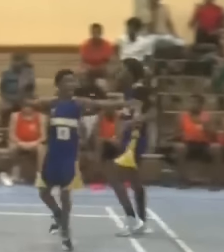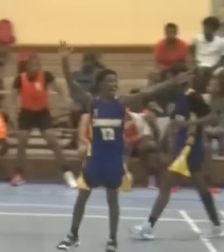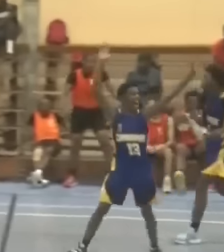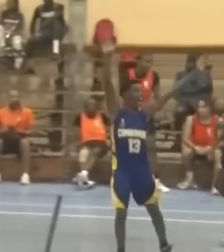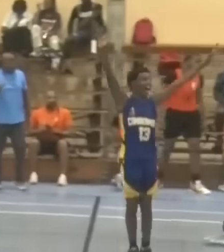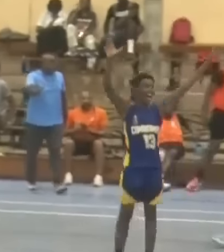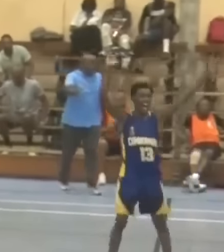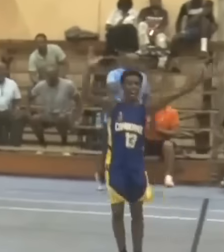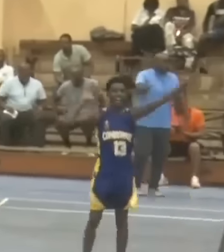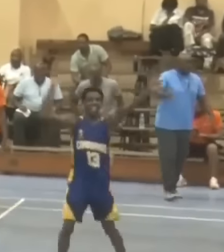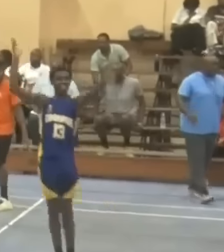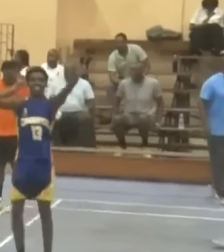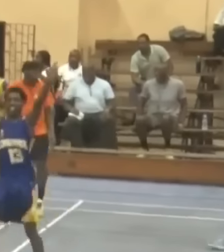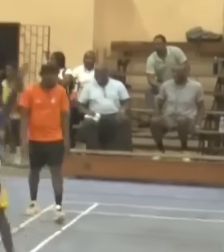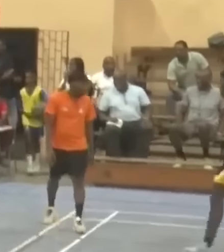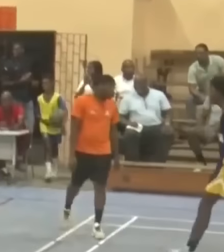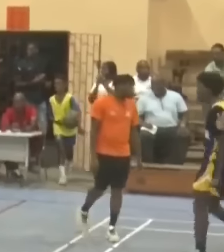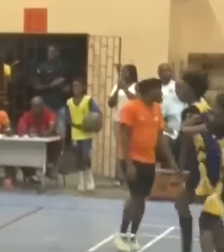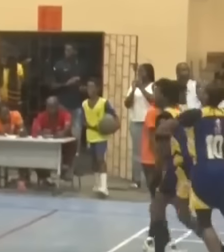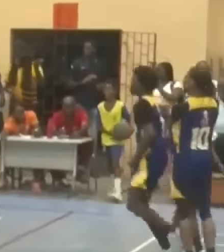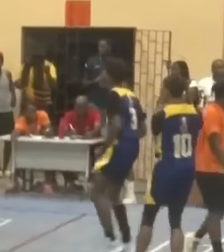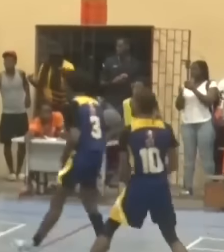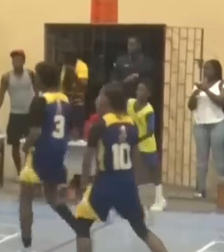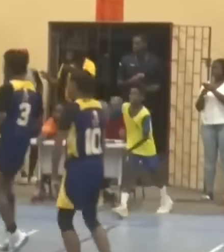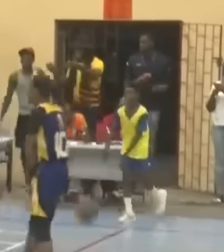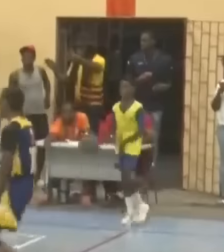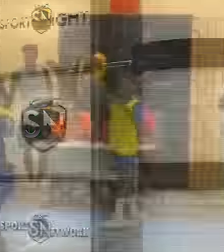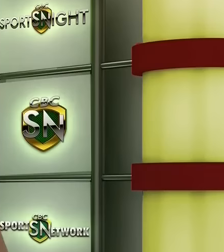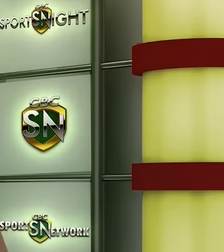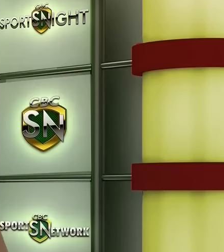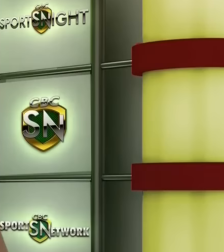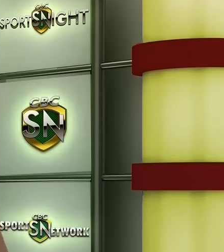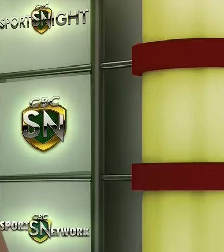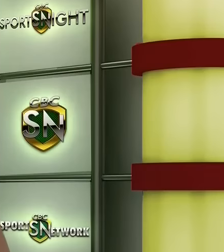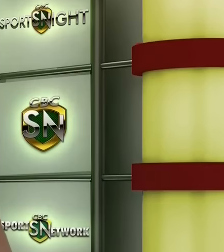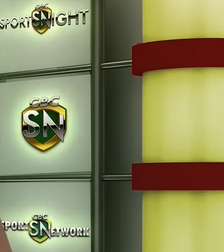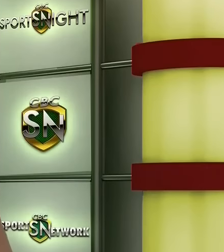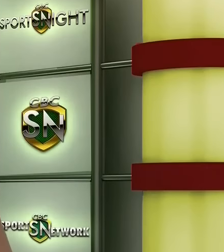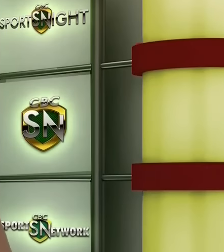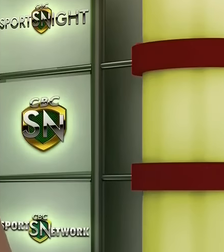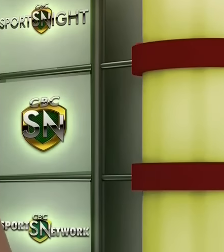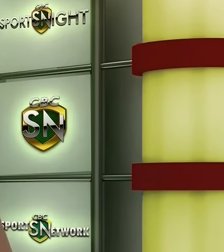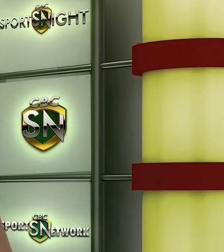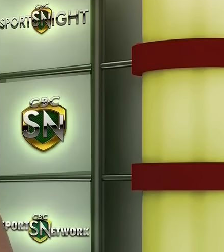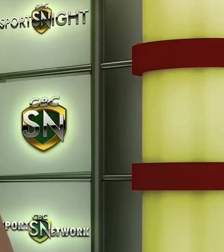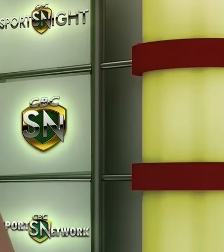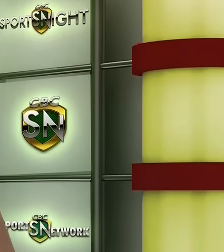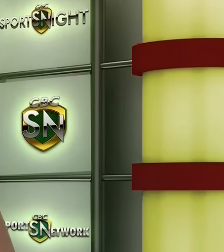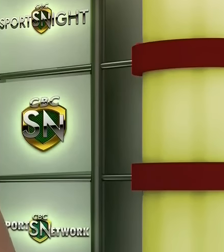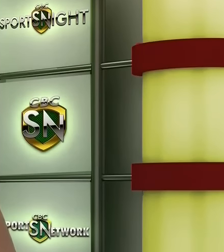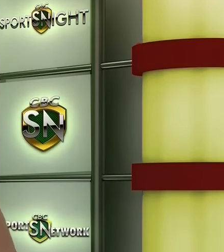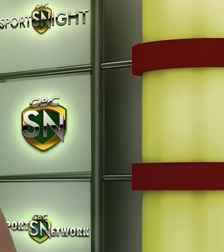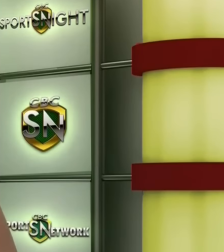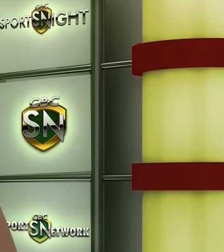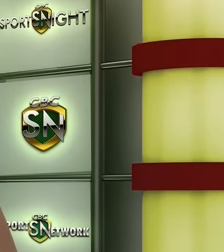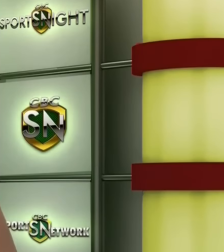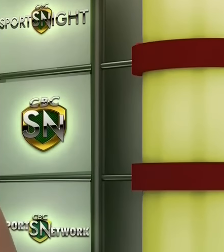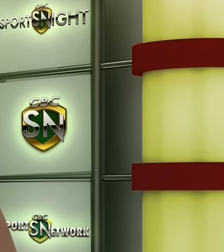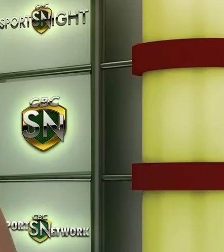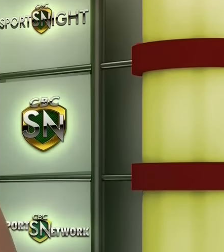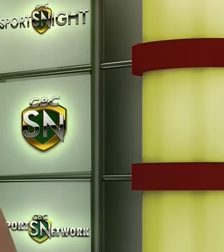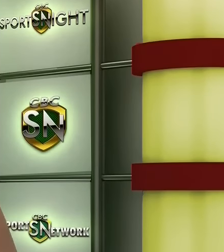56-54. Damien Best, CBC Sports. Well, the cricketing fraternity today bade farewell